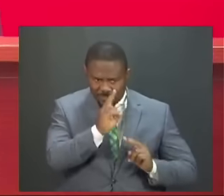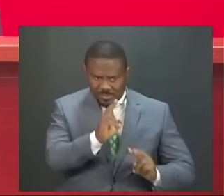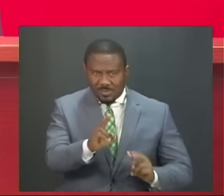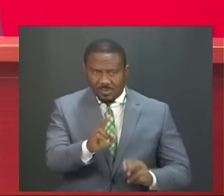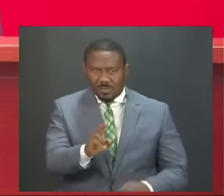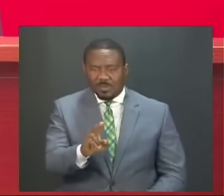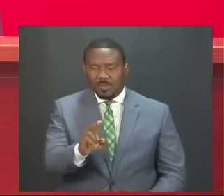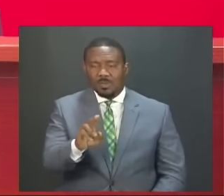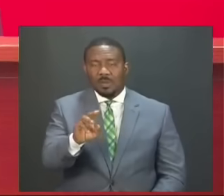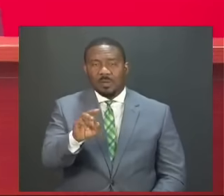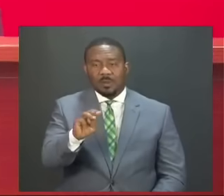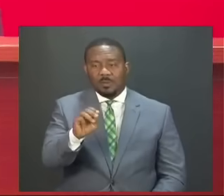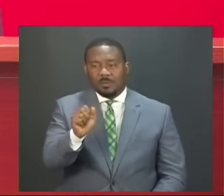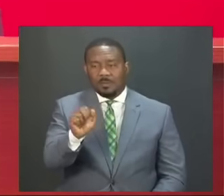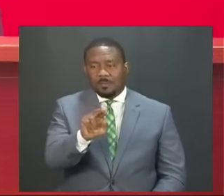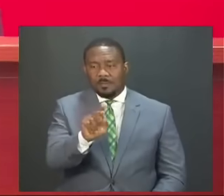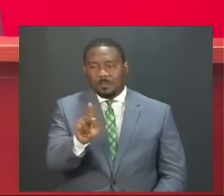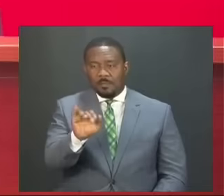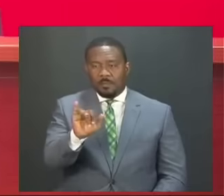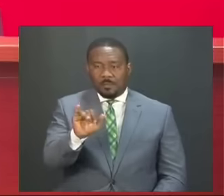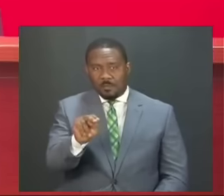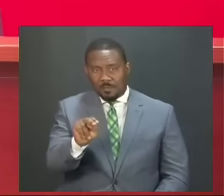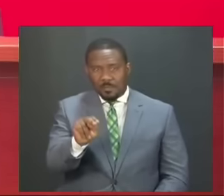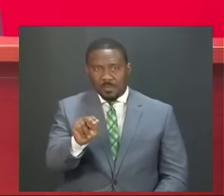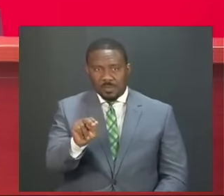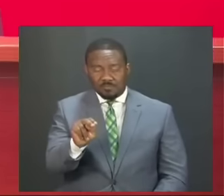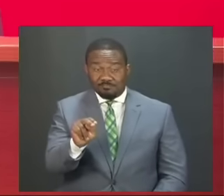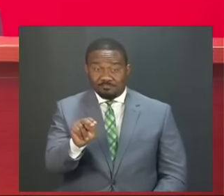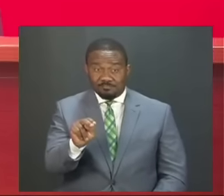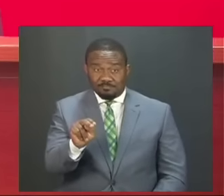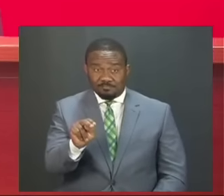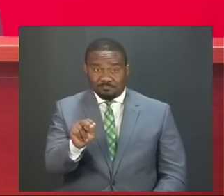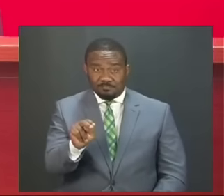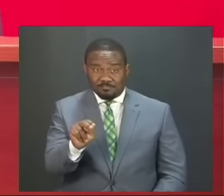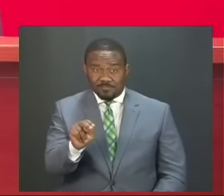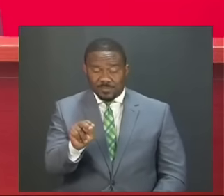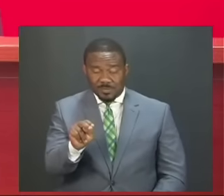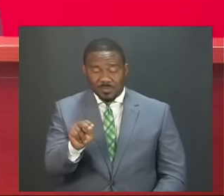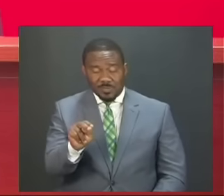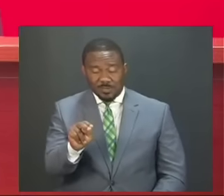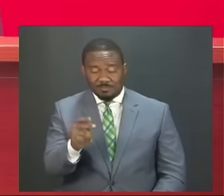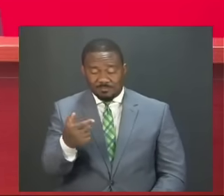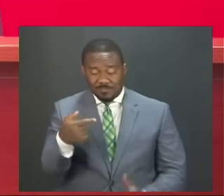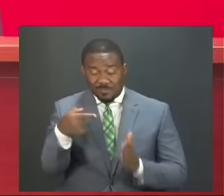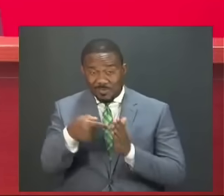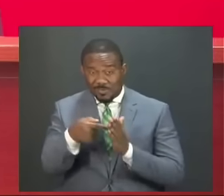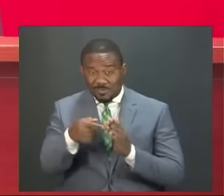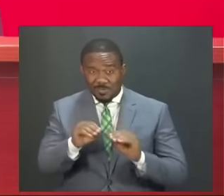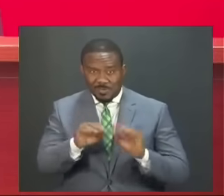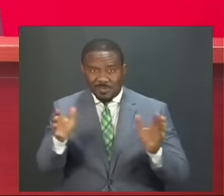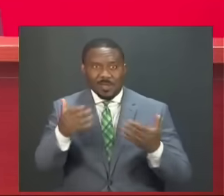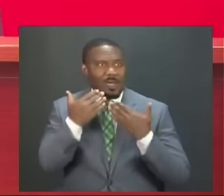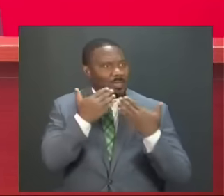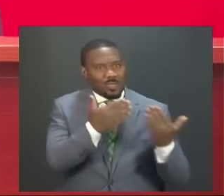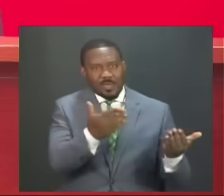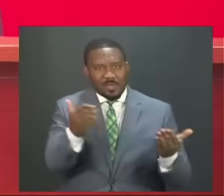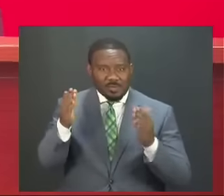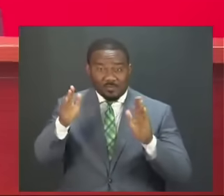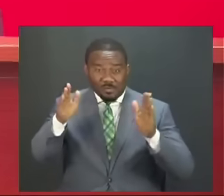Alexander Afenyo-Markin, as stated clearly by our standing orders. I thank you all for your